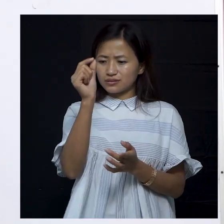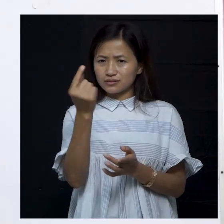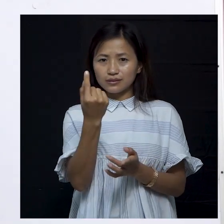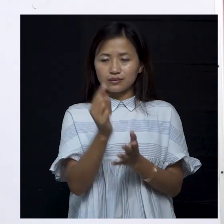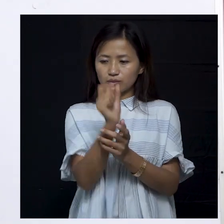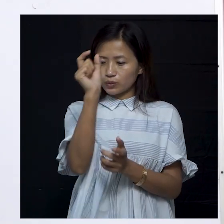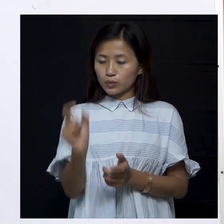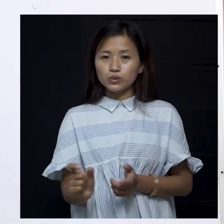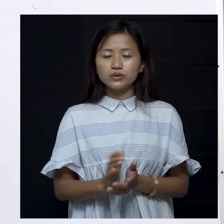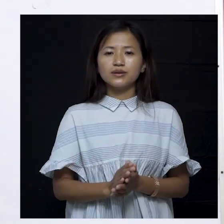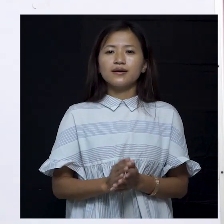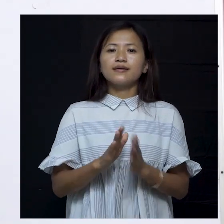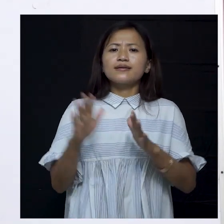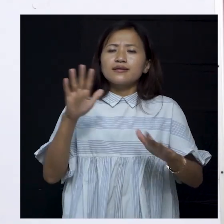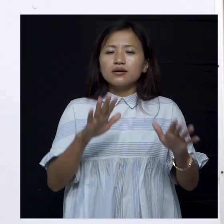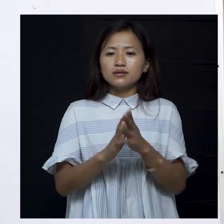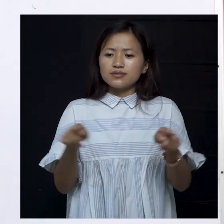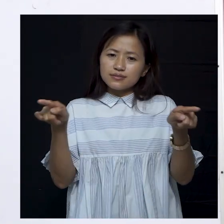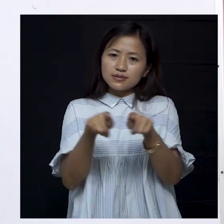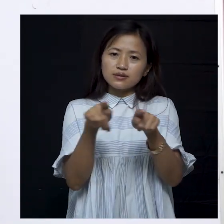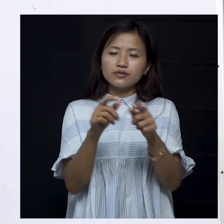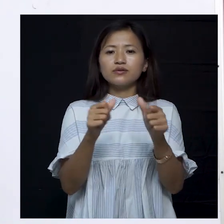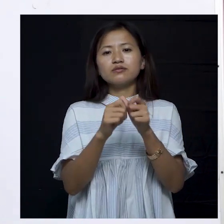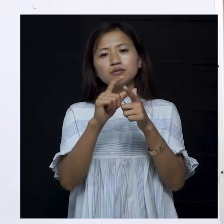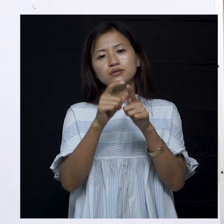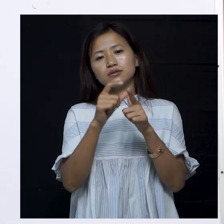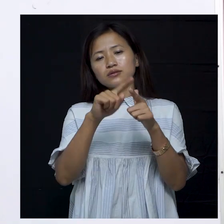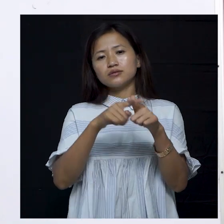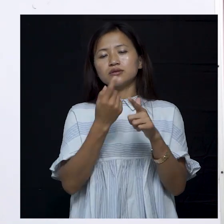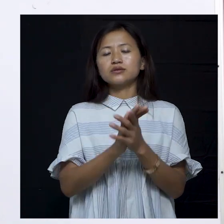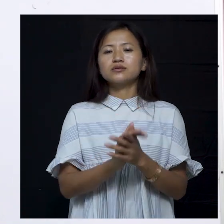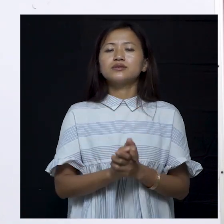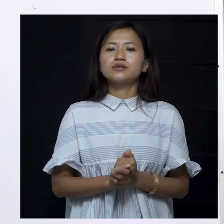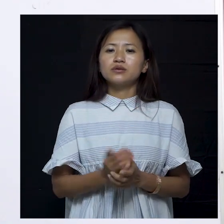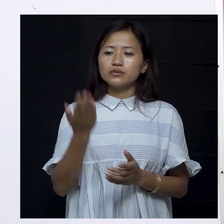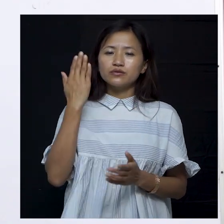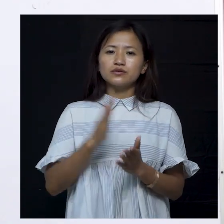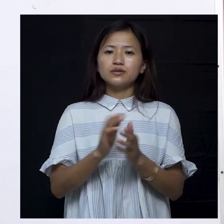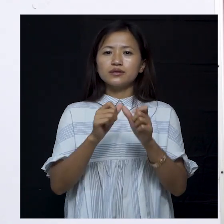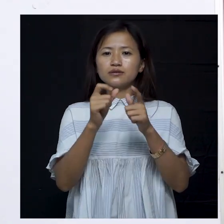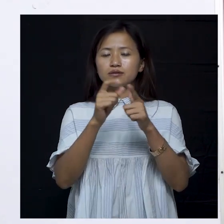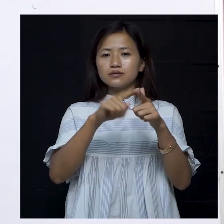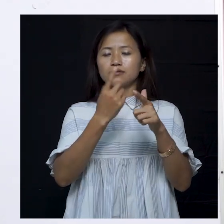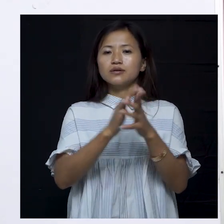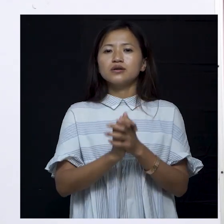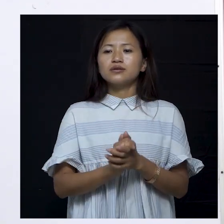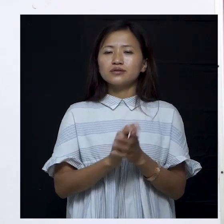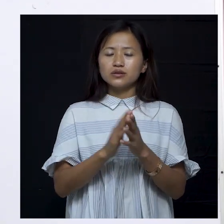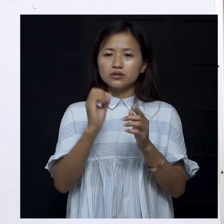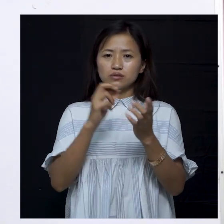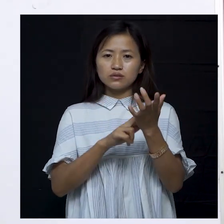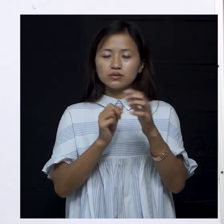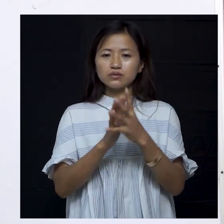words will act exactly as the adjective. I've even mentioned in our previous classes that adjective that is like a gossiper.